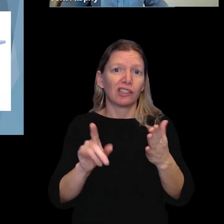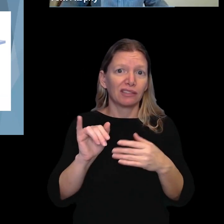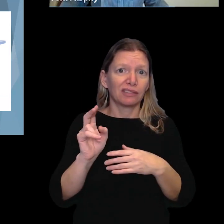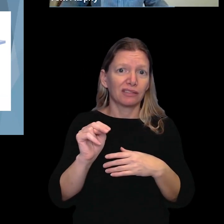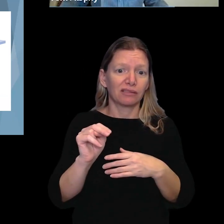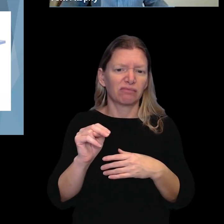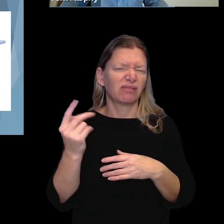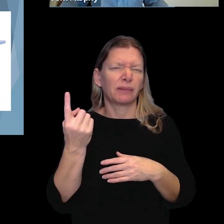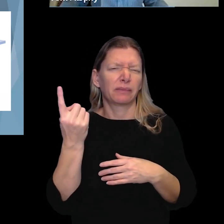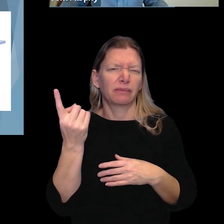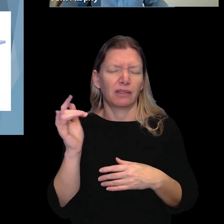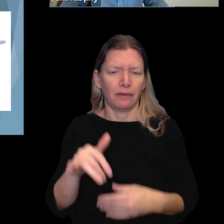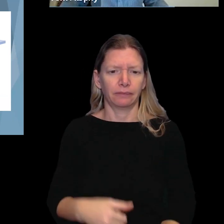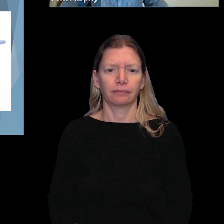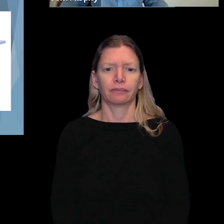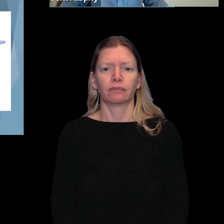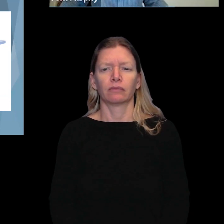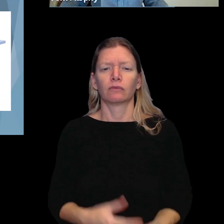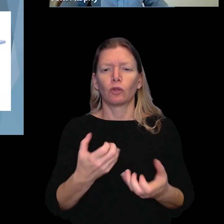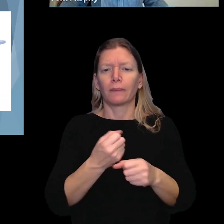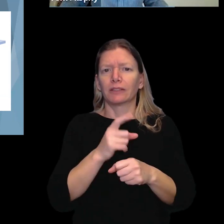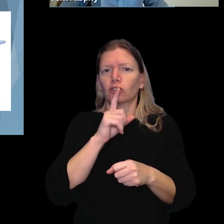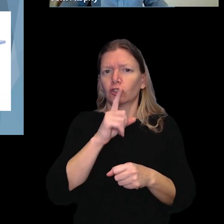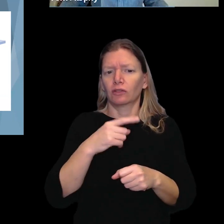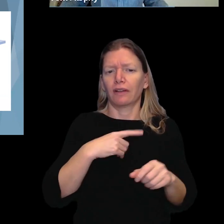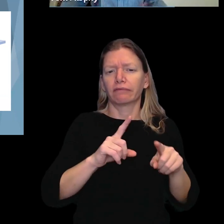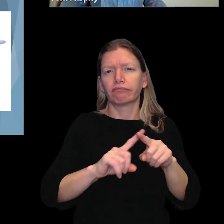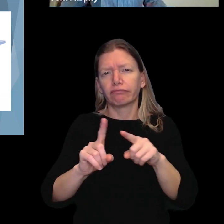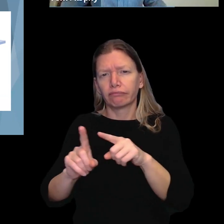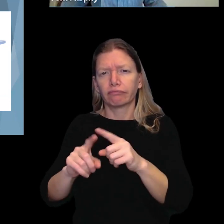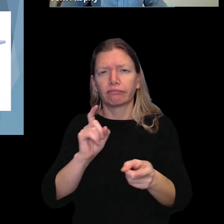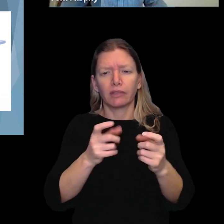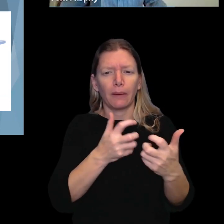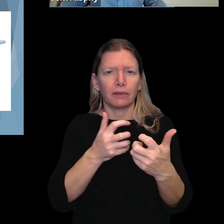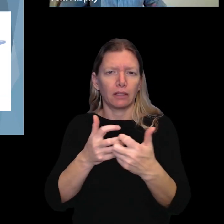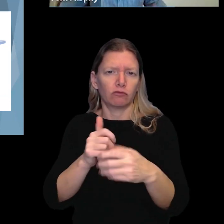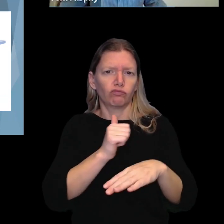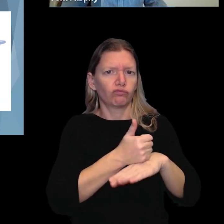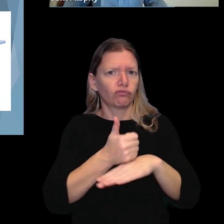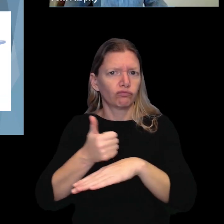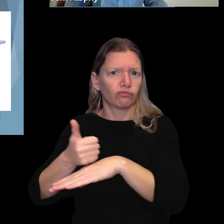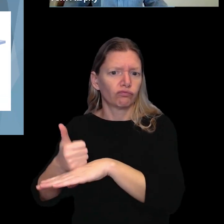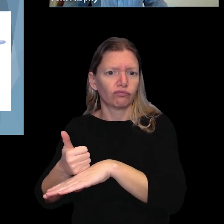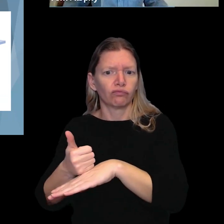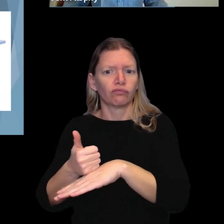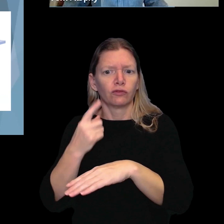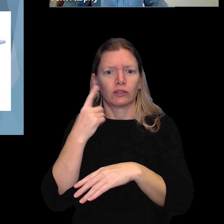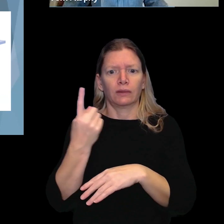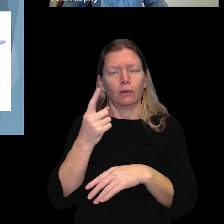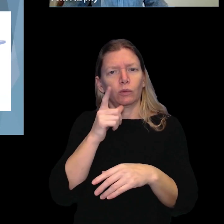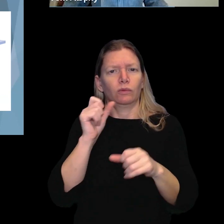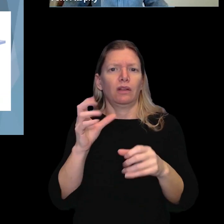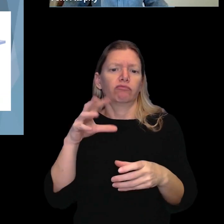in line, say, to check in or something like that. You'll want to make sure that there are potential accommodations in